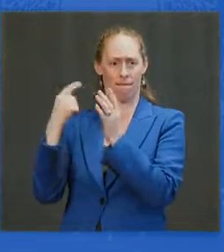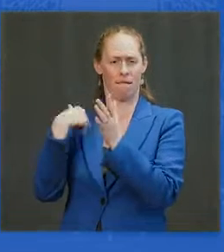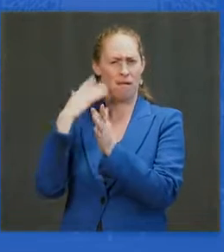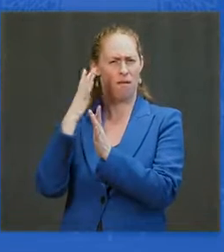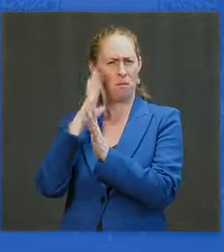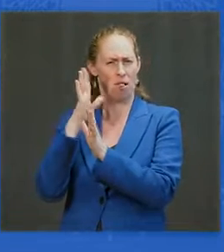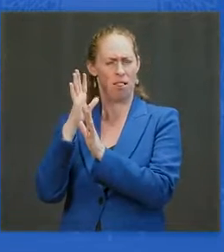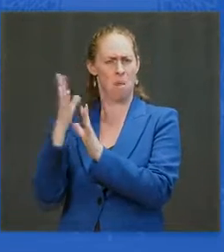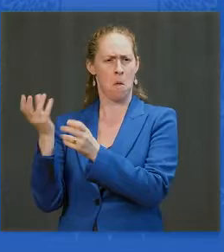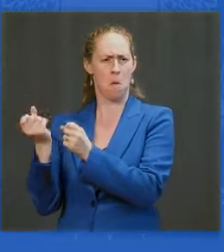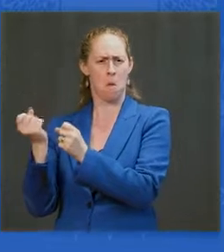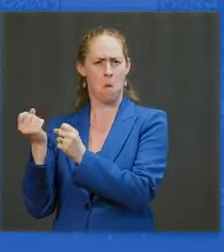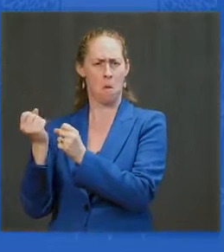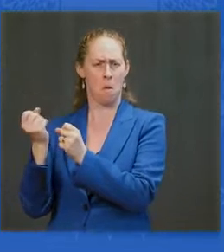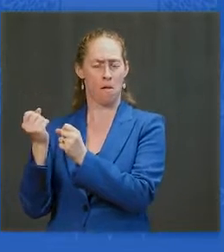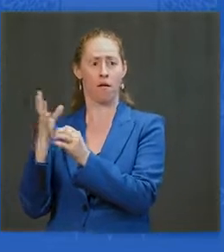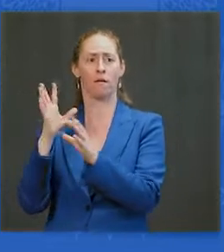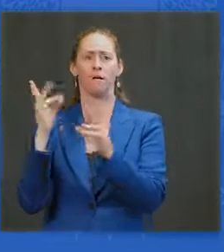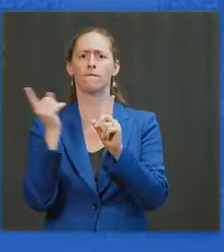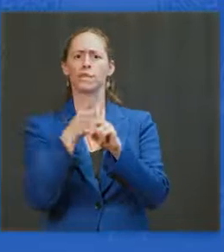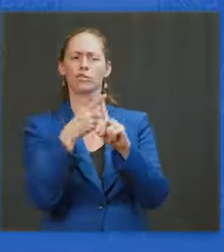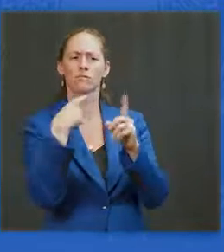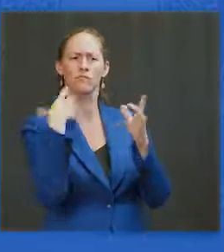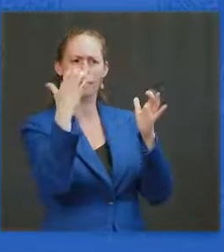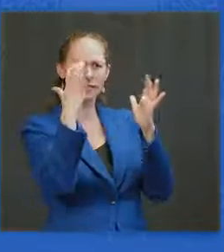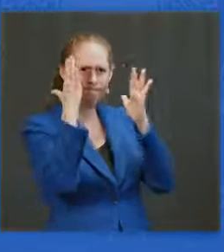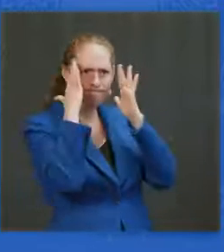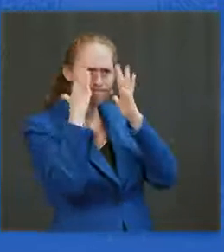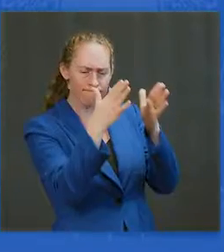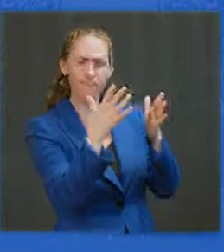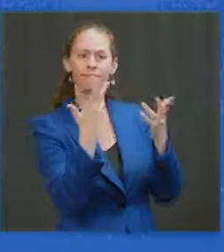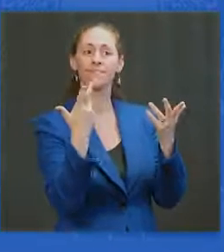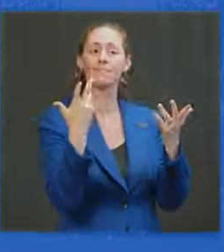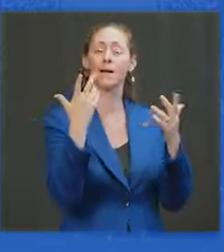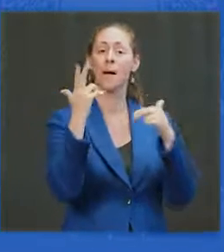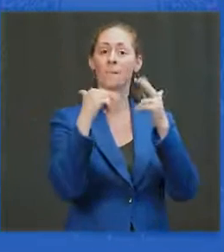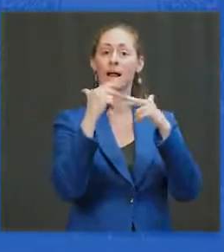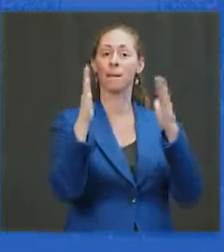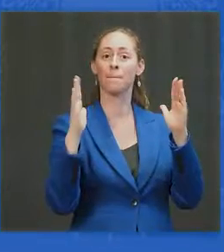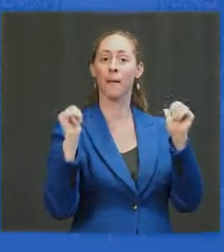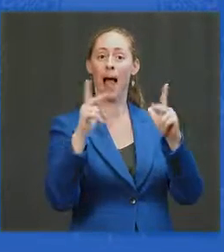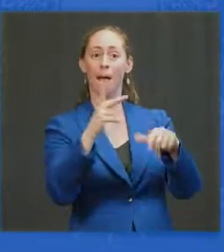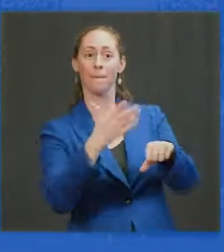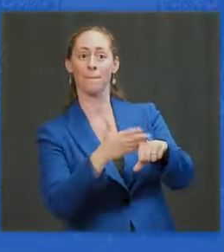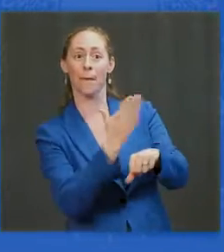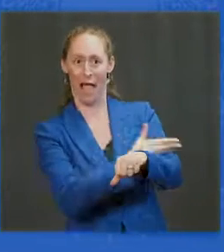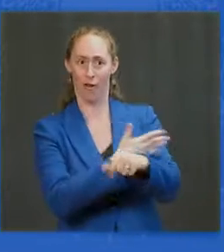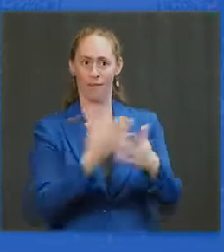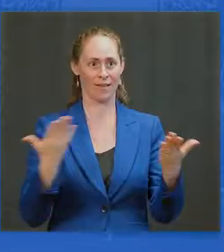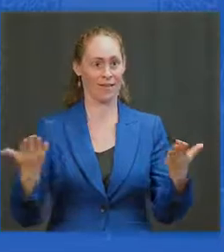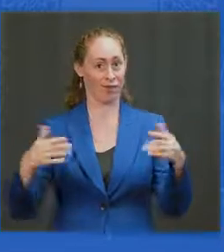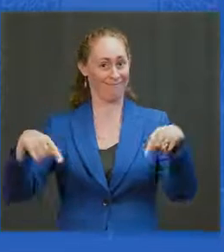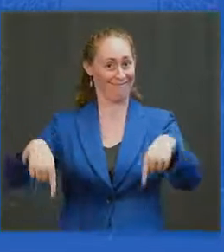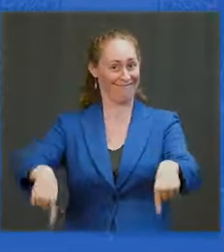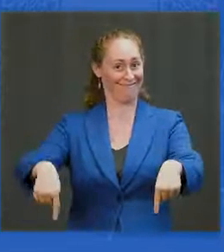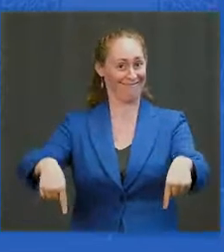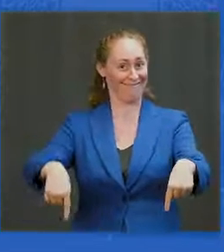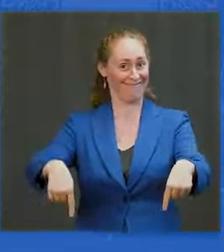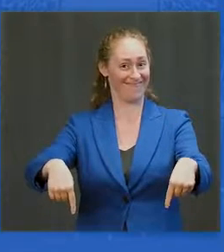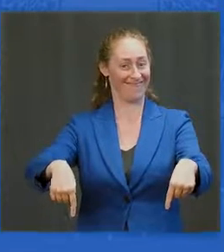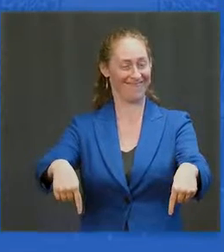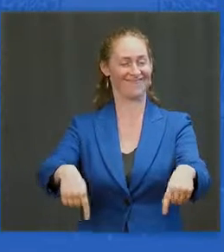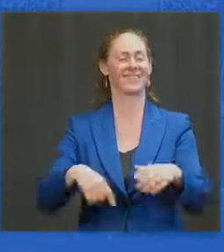word about the progress we're making on the Build Back Better agenda here at home. I just got off the